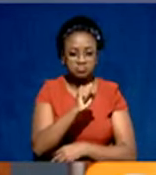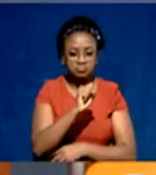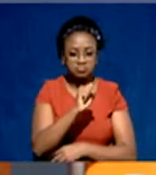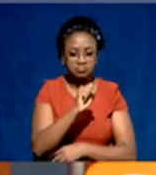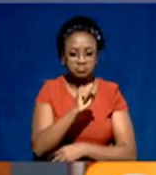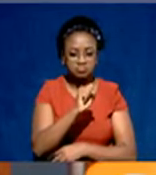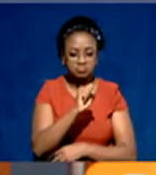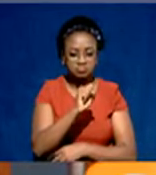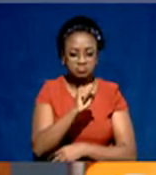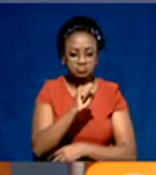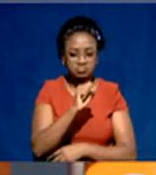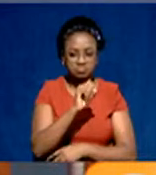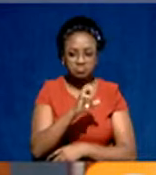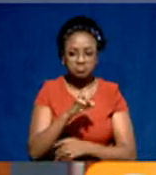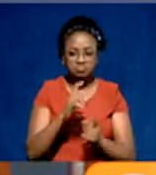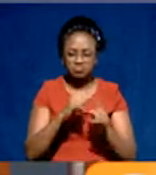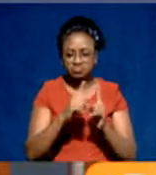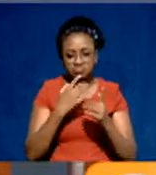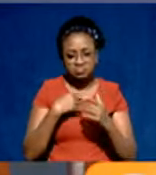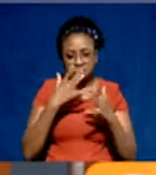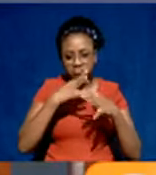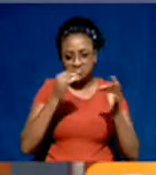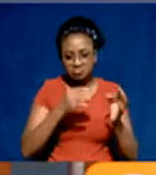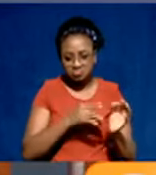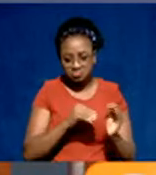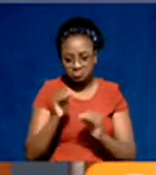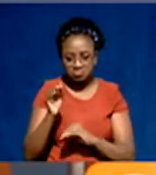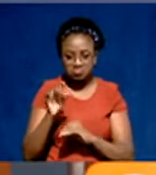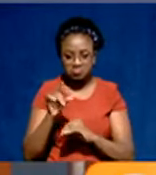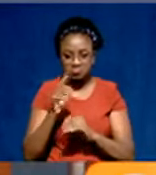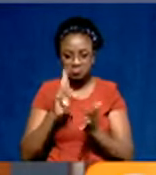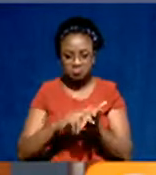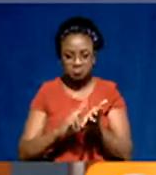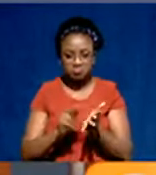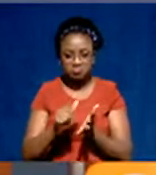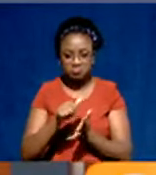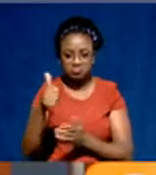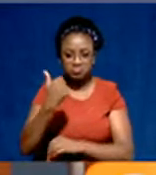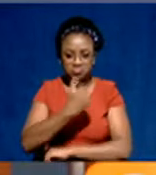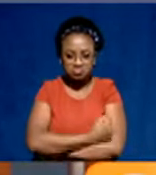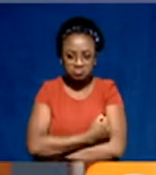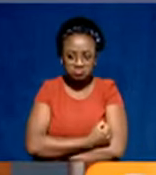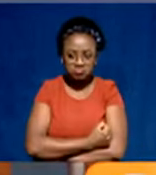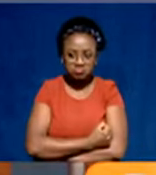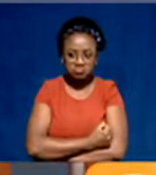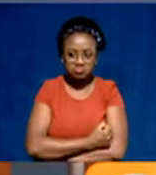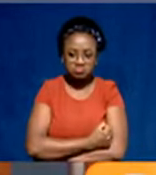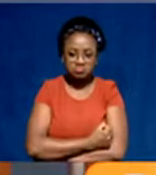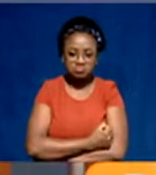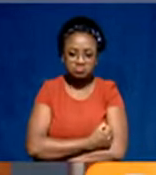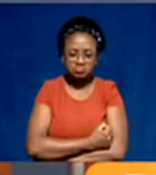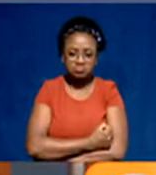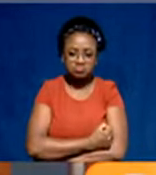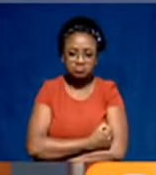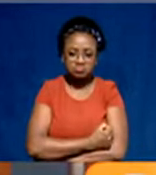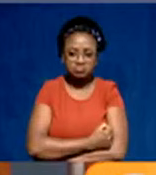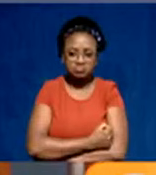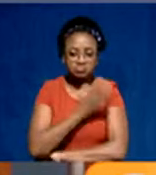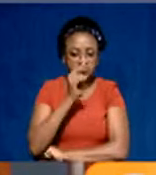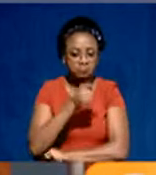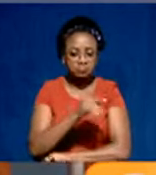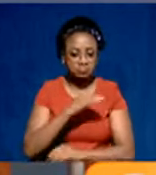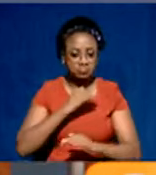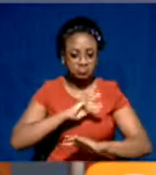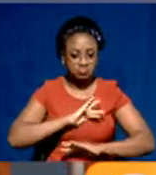And the teachers also requested that we do studying there. And so I had to go